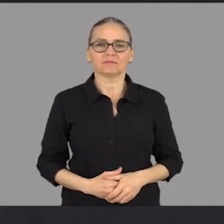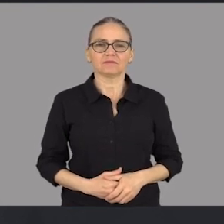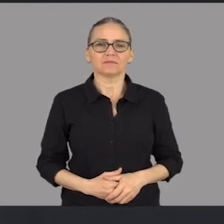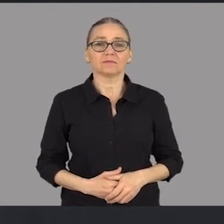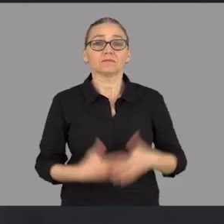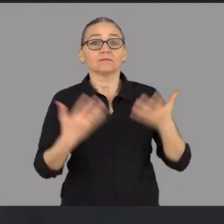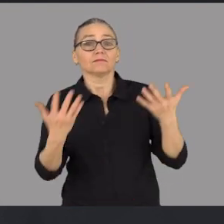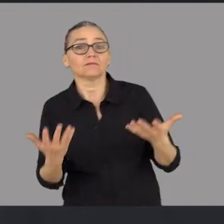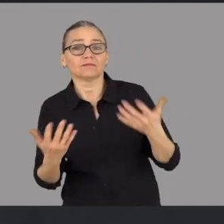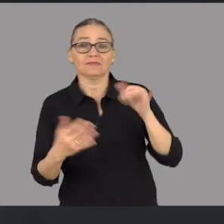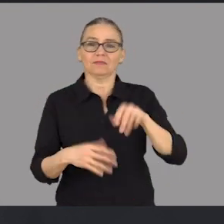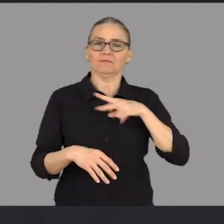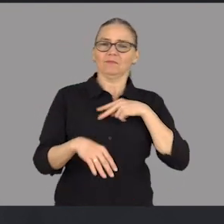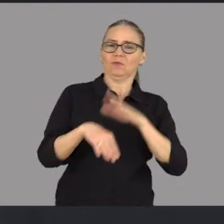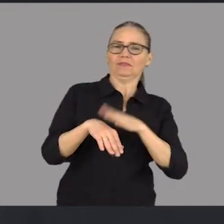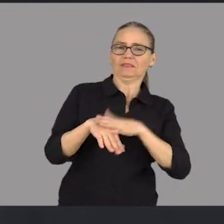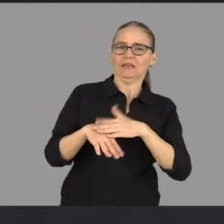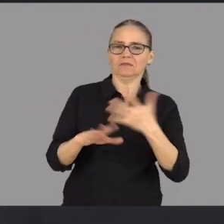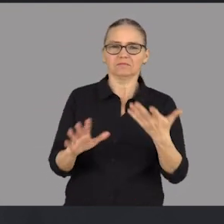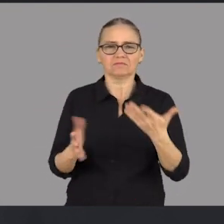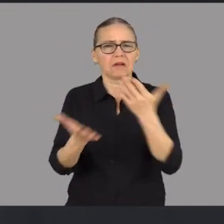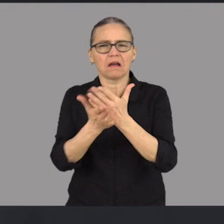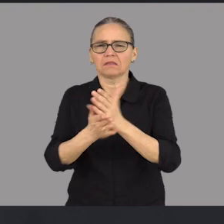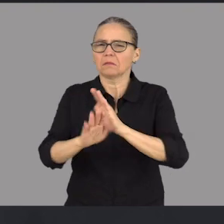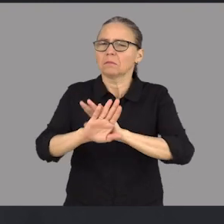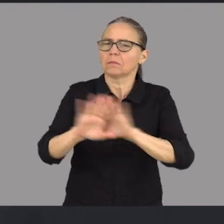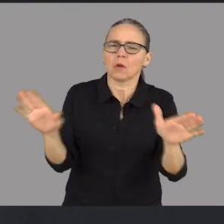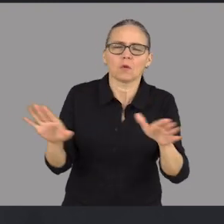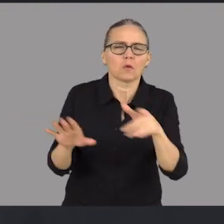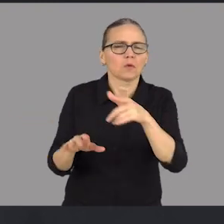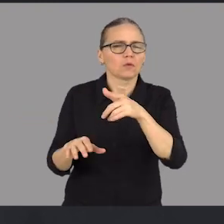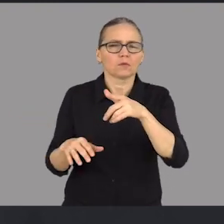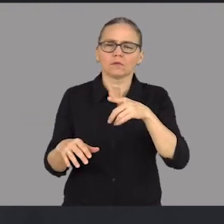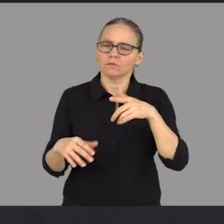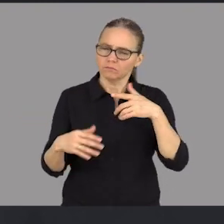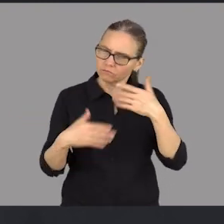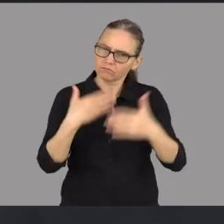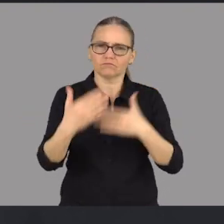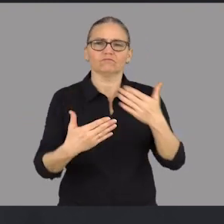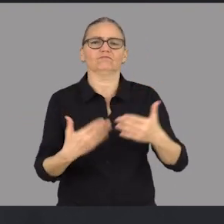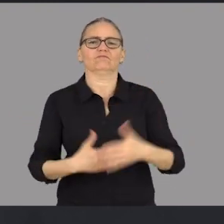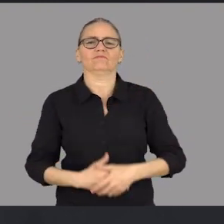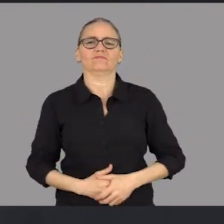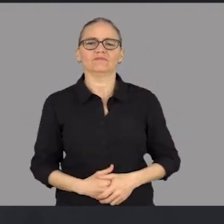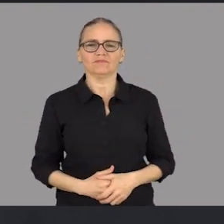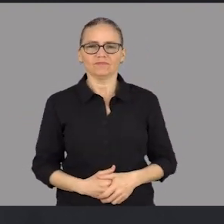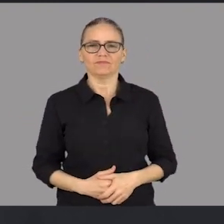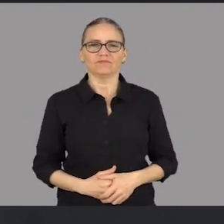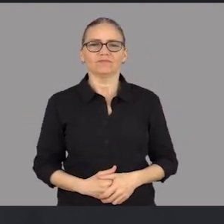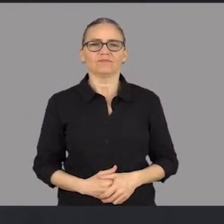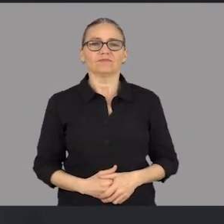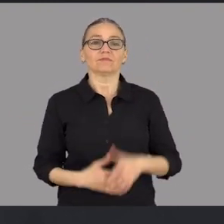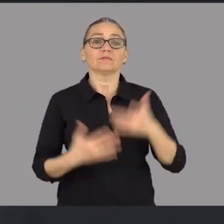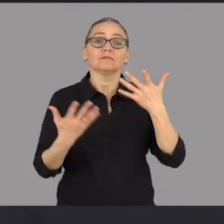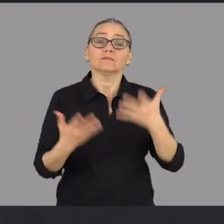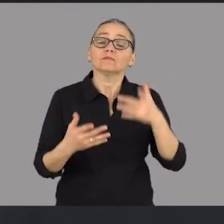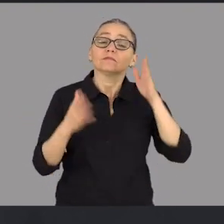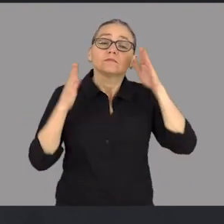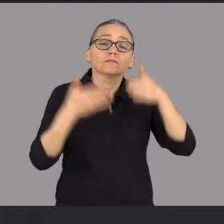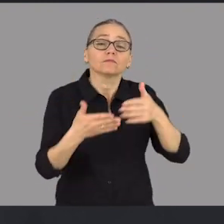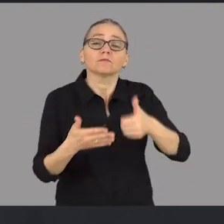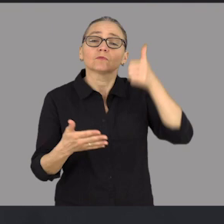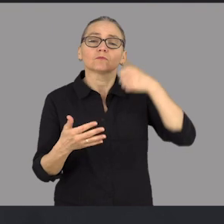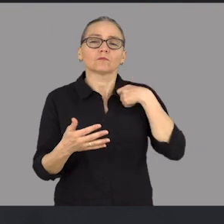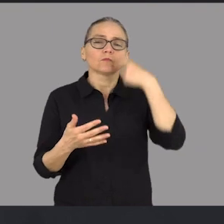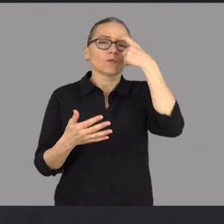yeah, that's my advice, and keep at it. I think for me, I think one of the biggest things I